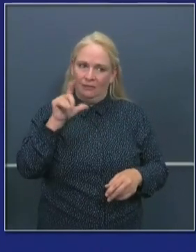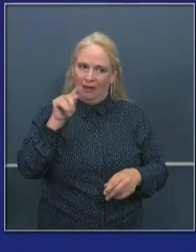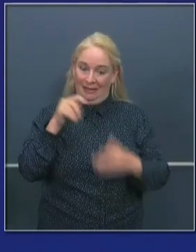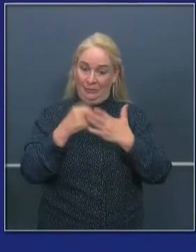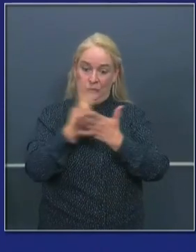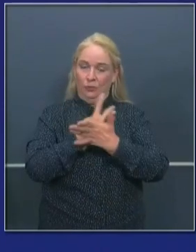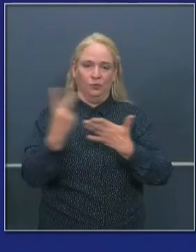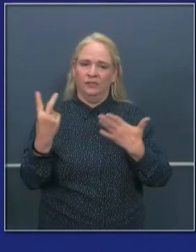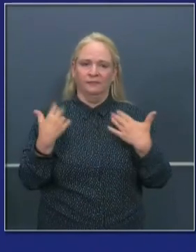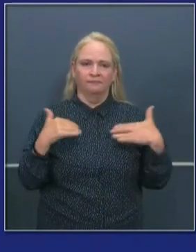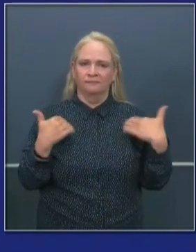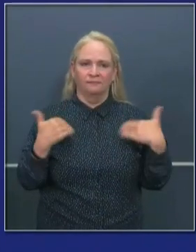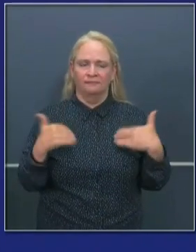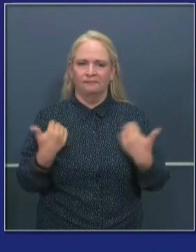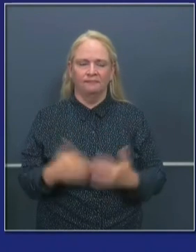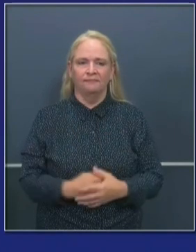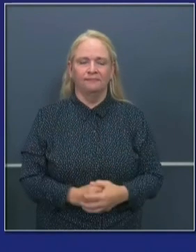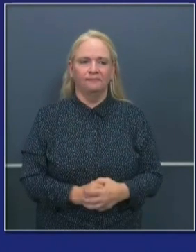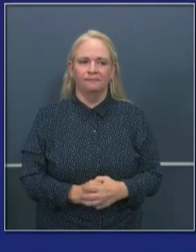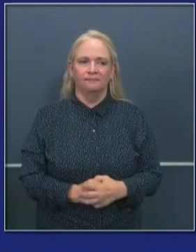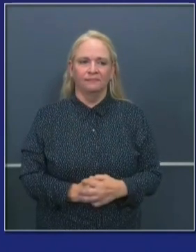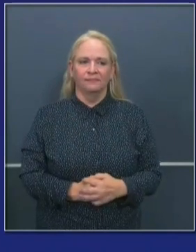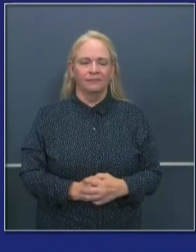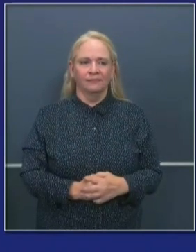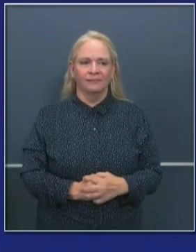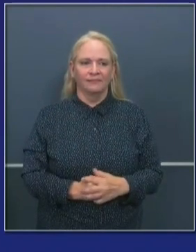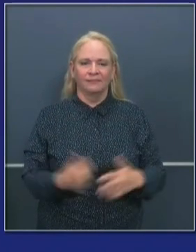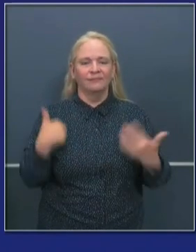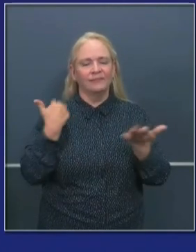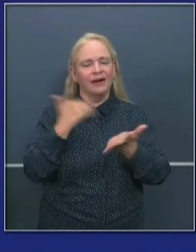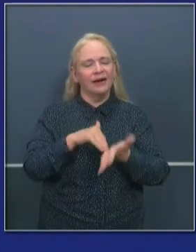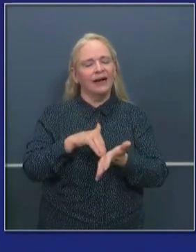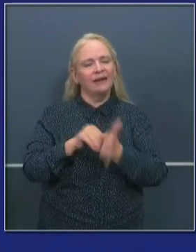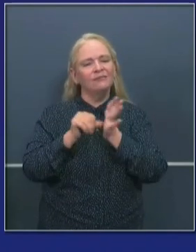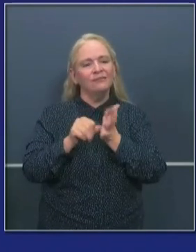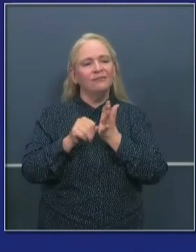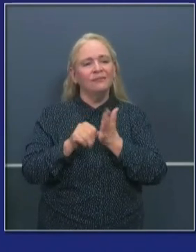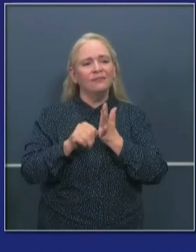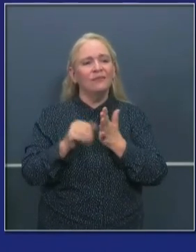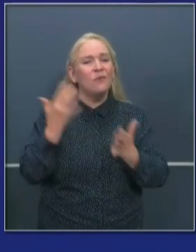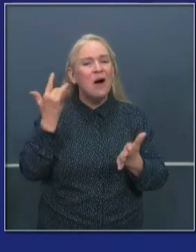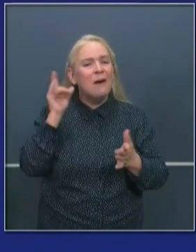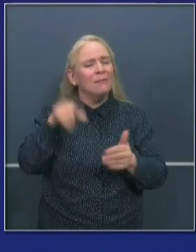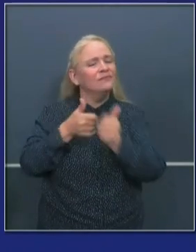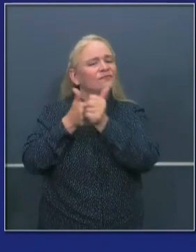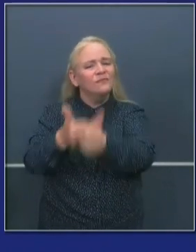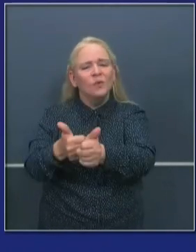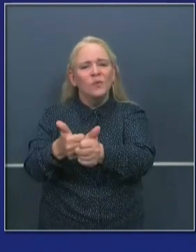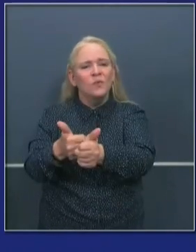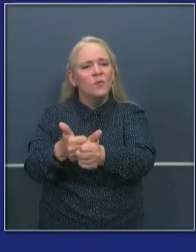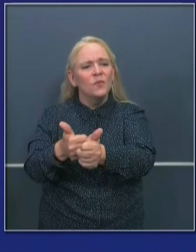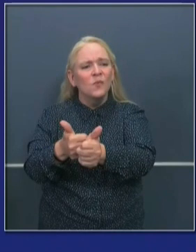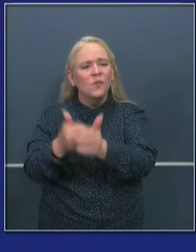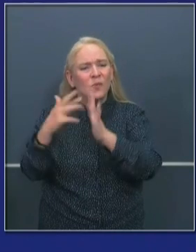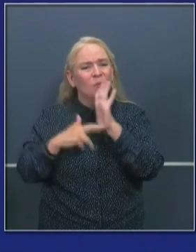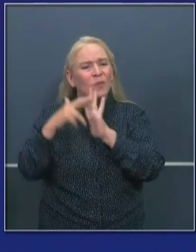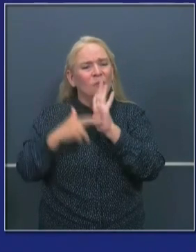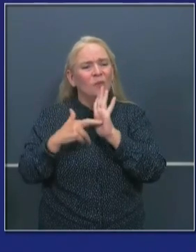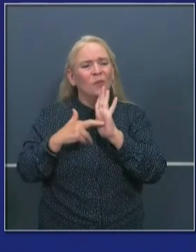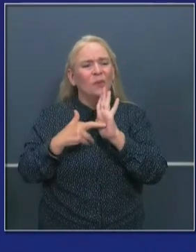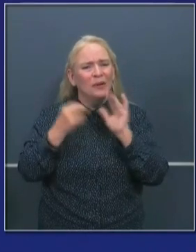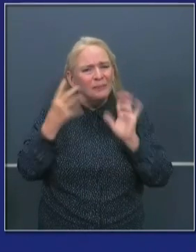reporting period. Again, reinforcing the importance of these local actions and reinforcing the importance of your